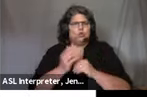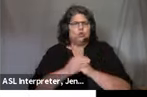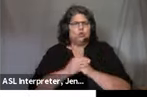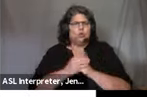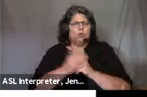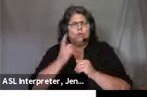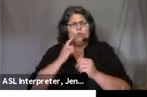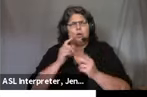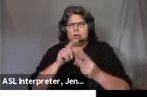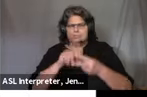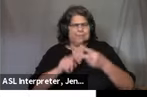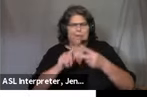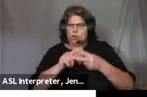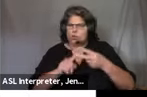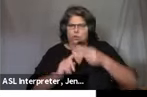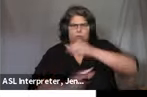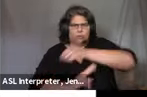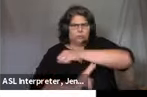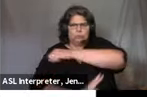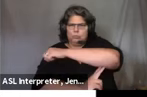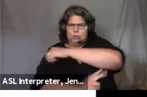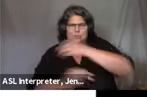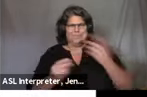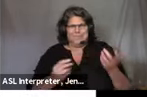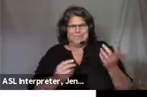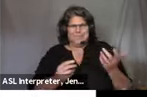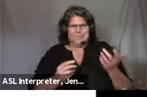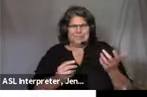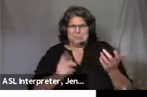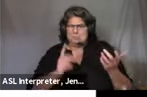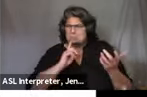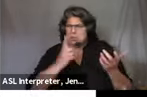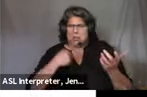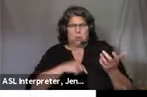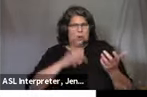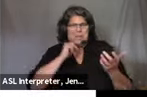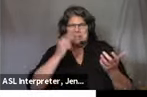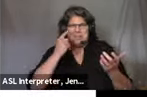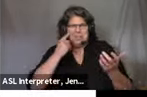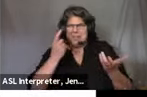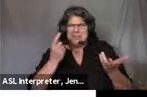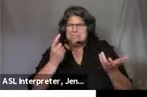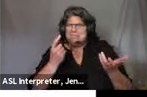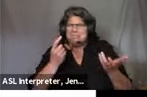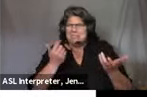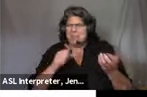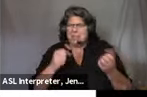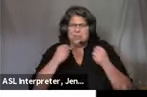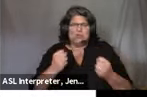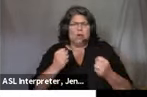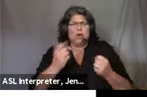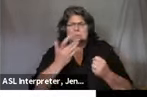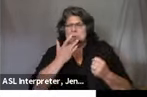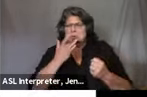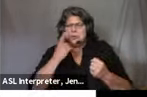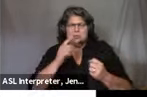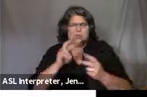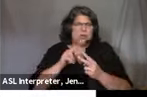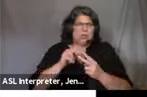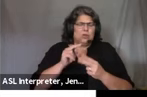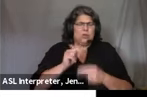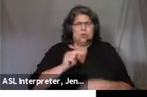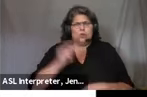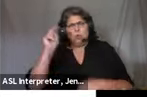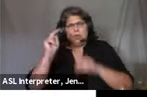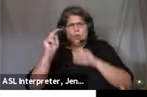these options. We didn't think that there would be a strong preference for either the northern or the southern,